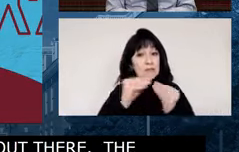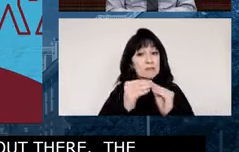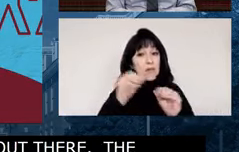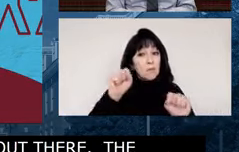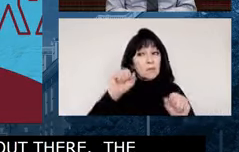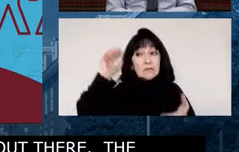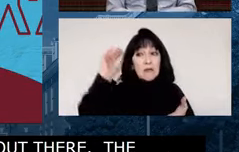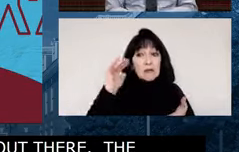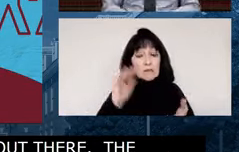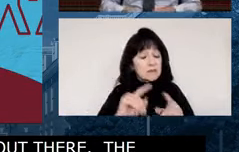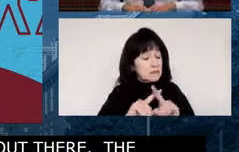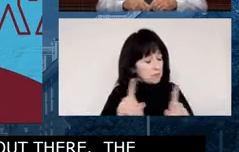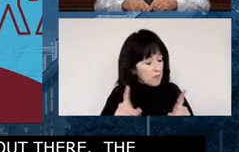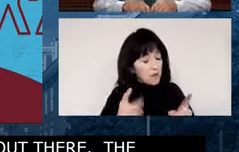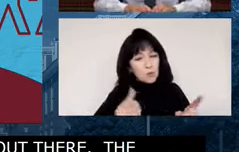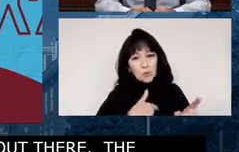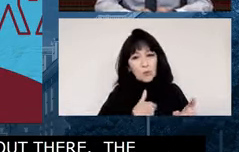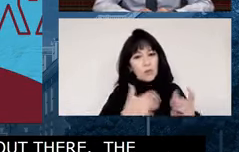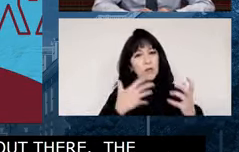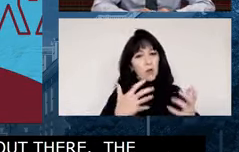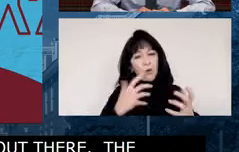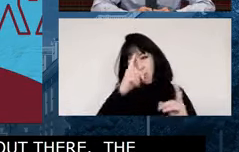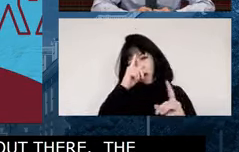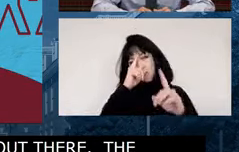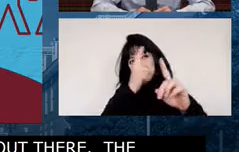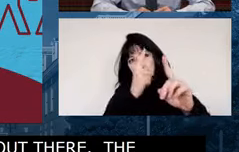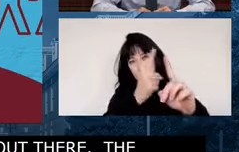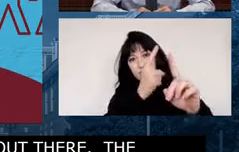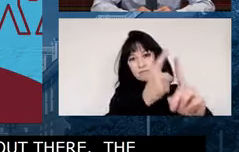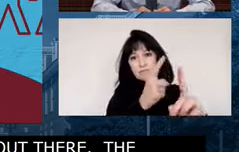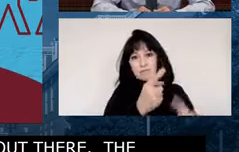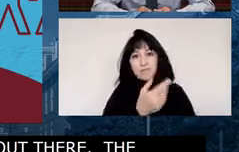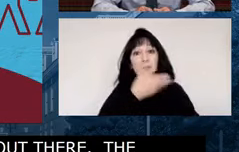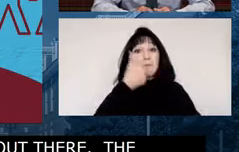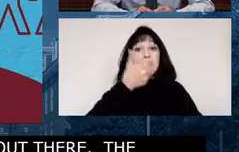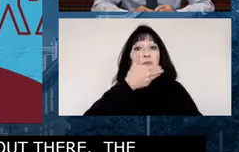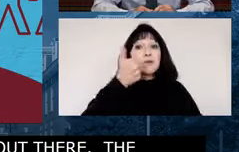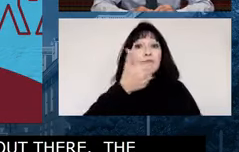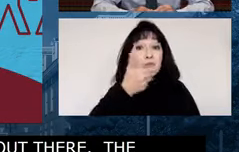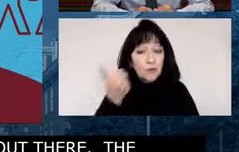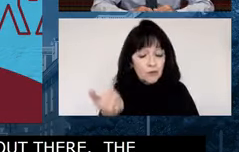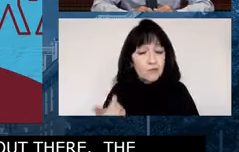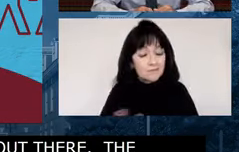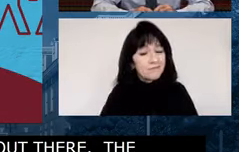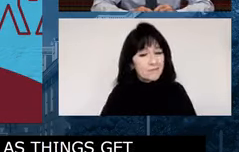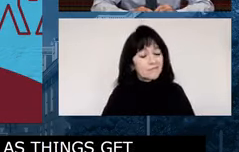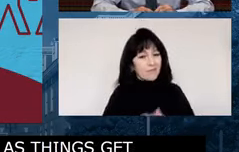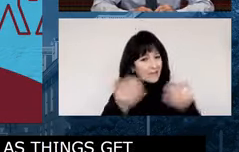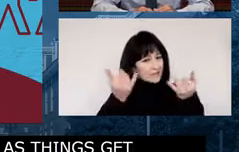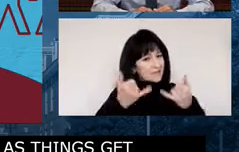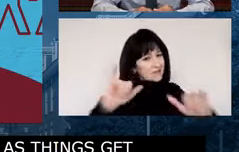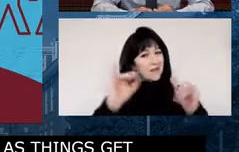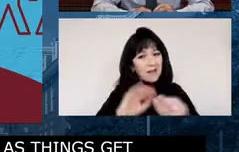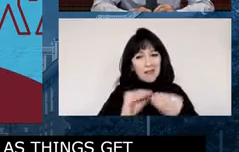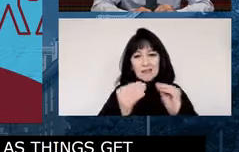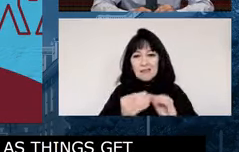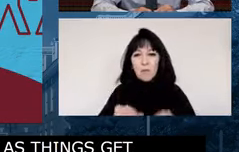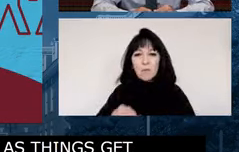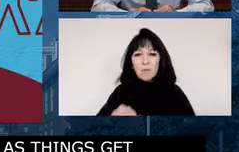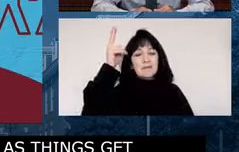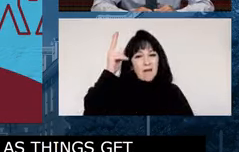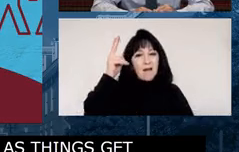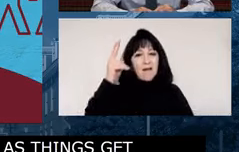right direction, but as Dr. Rattay accurately pointed out, the numbers are still extremely high. You're about